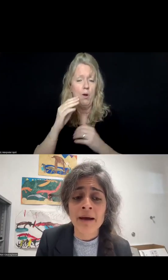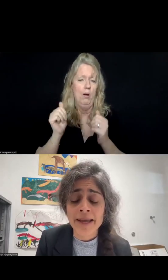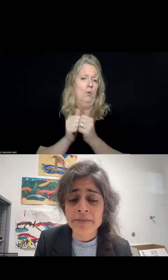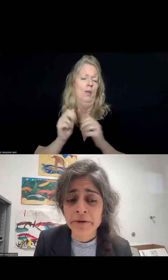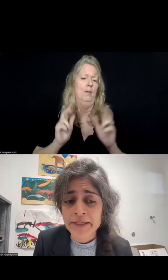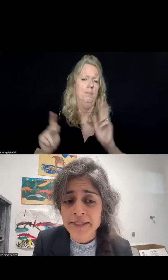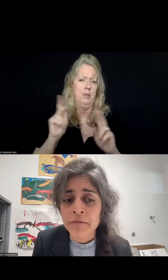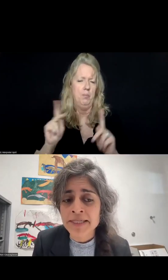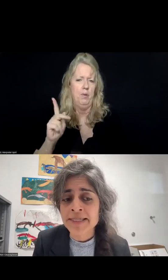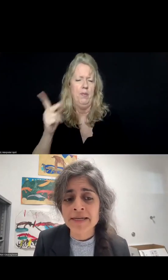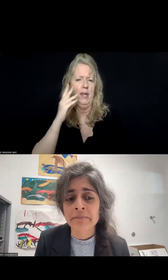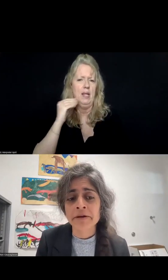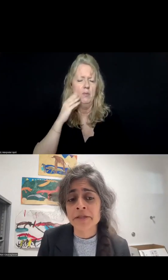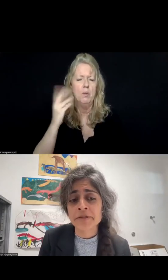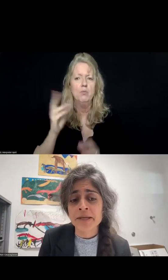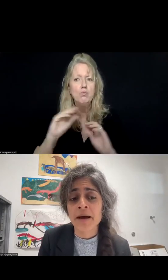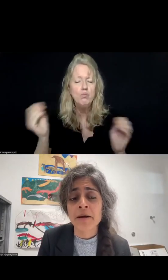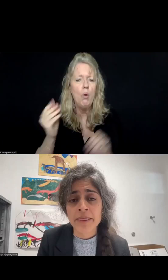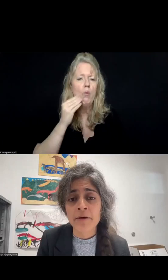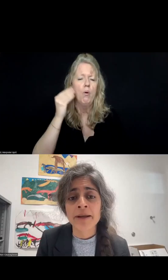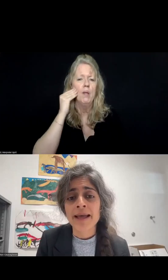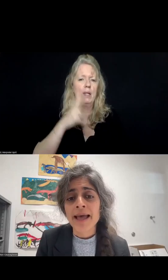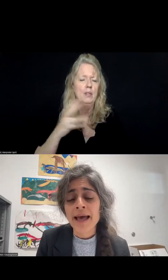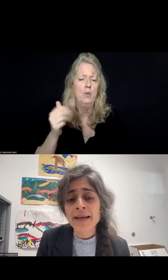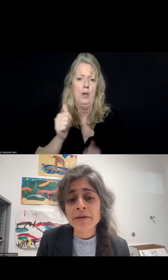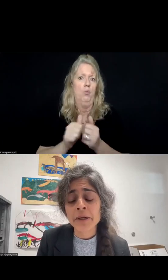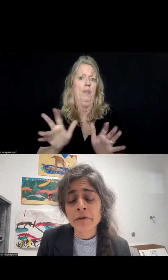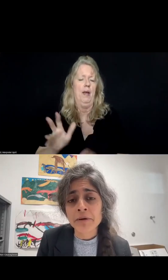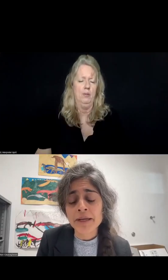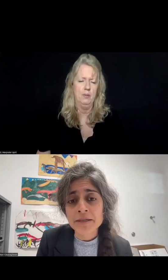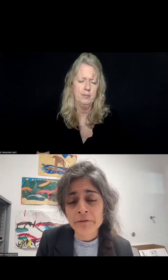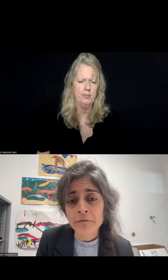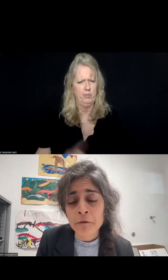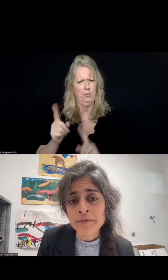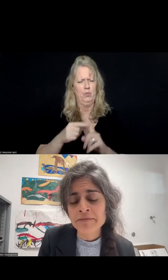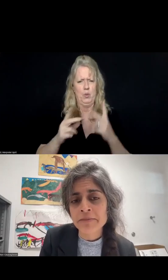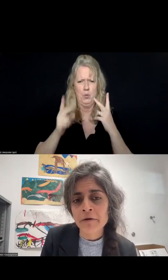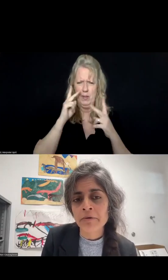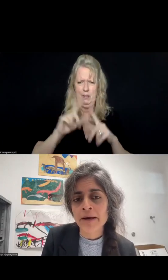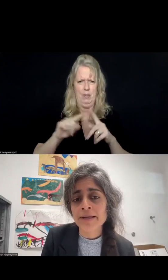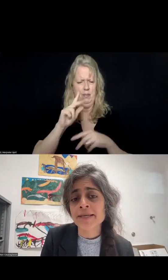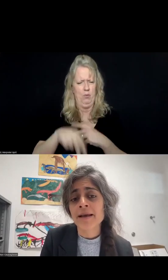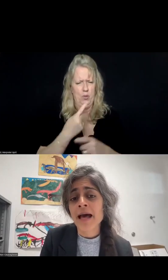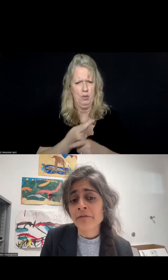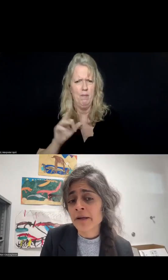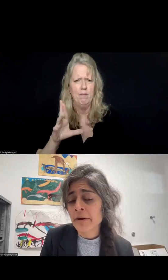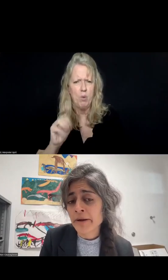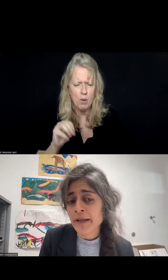with experiencing homelessness compared to those without. And when you look at different forms of tobacco